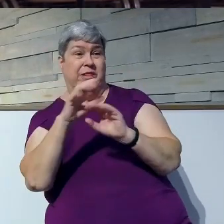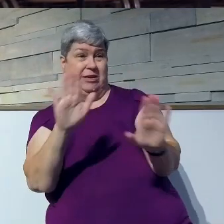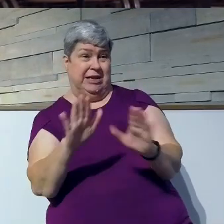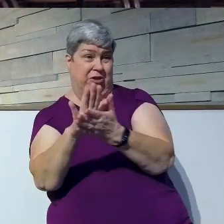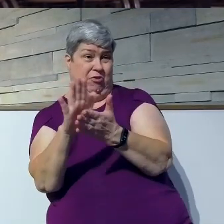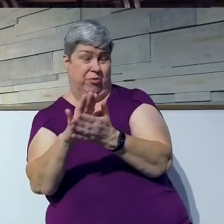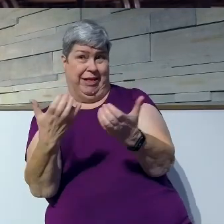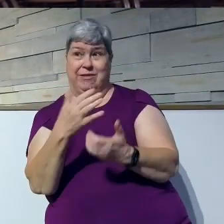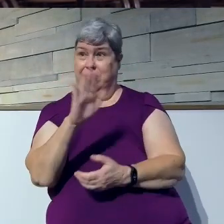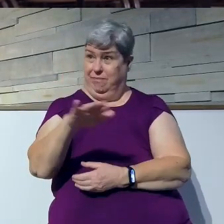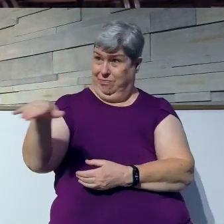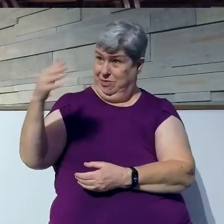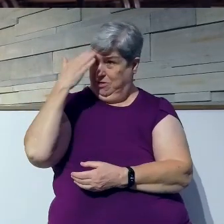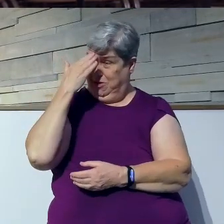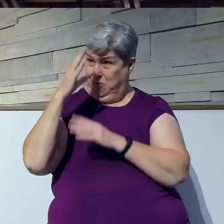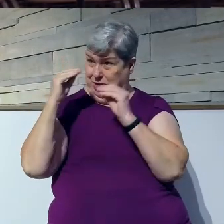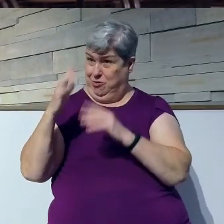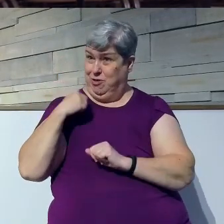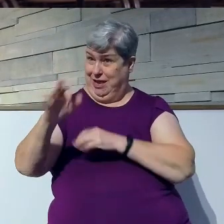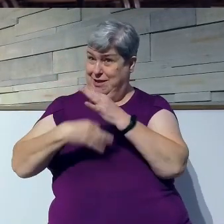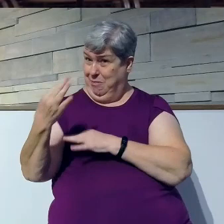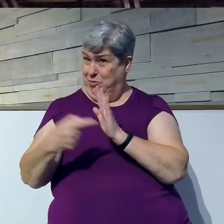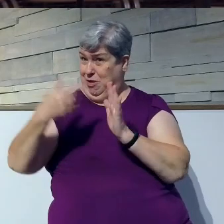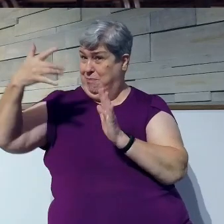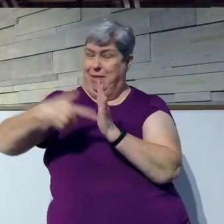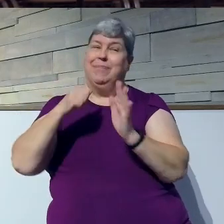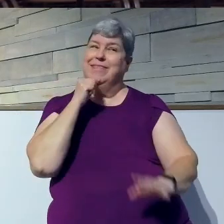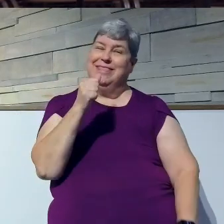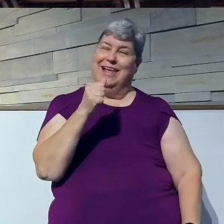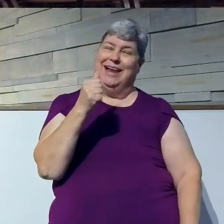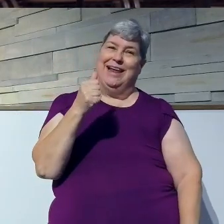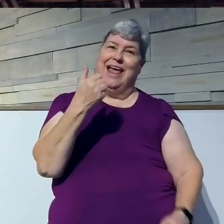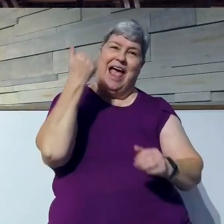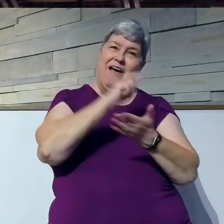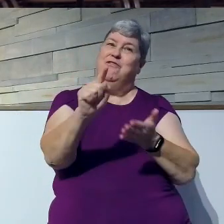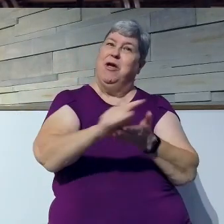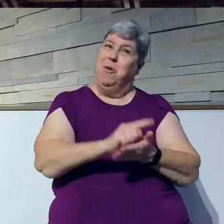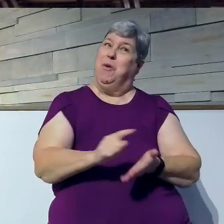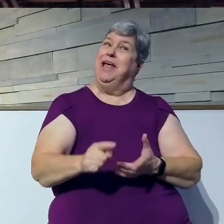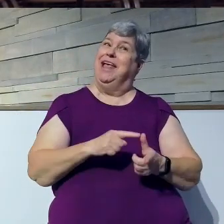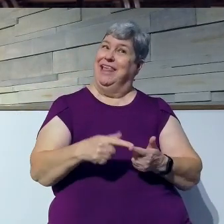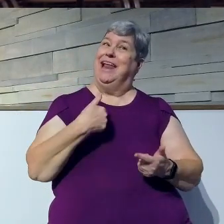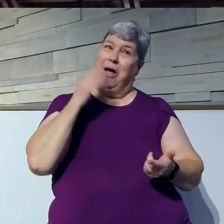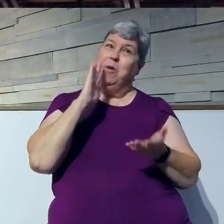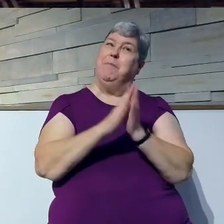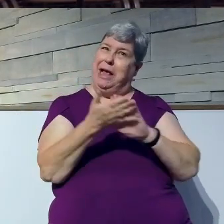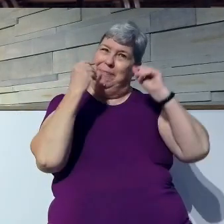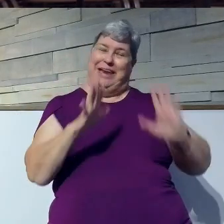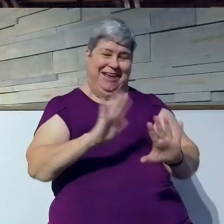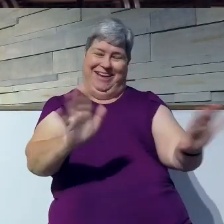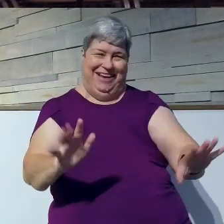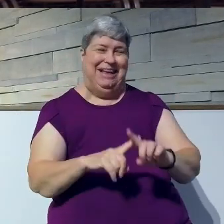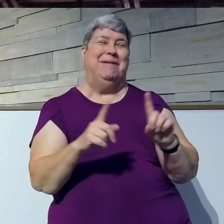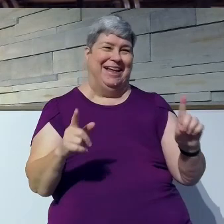class. Sunday school teachers, you know, hey, I can fill in from time to time. Now, I can't fill in for you every week because then I would be your Sunday school teacher,